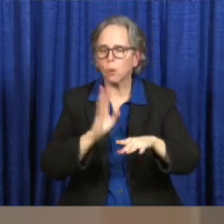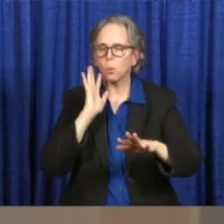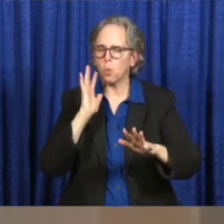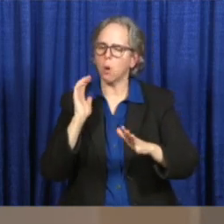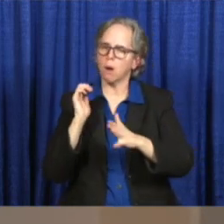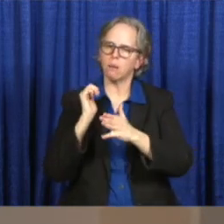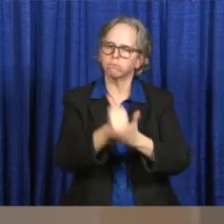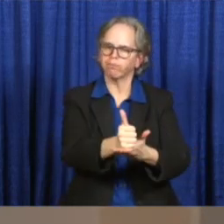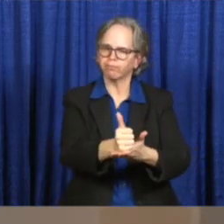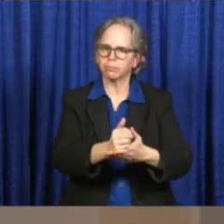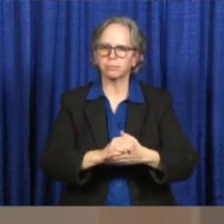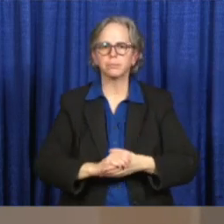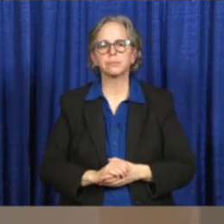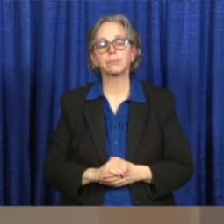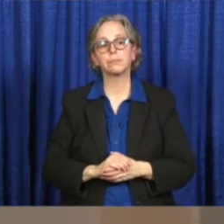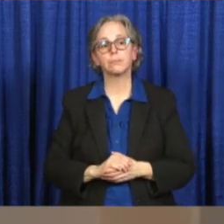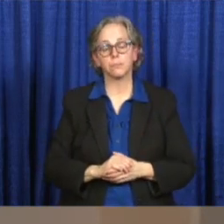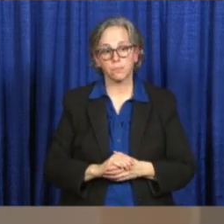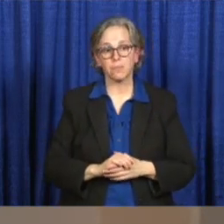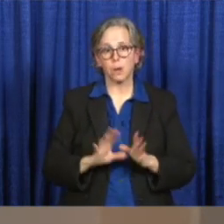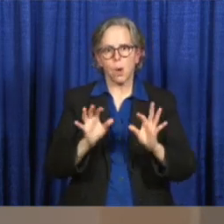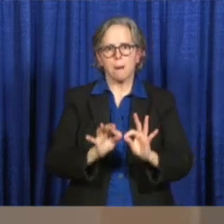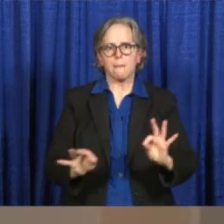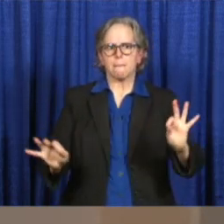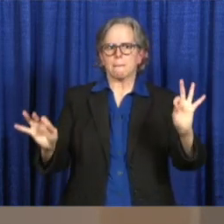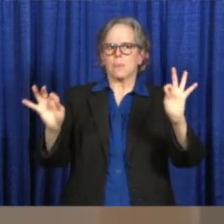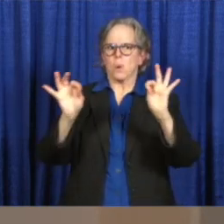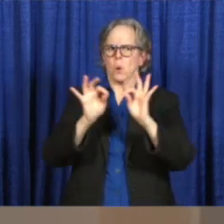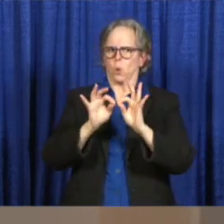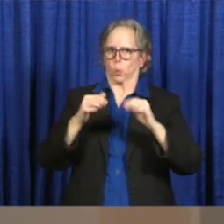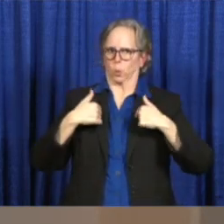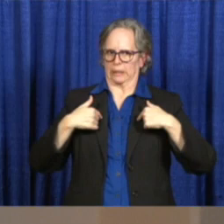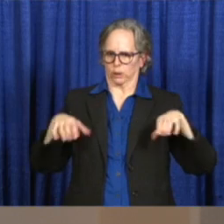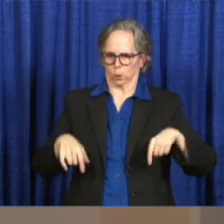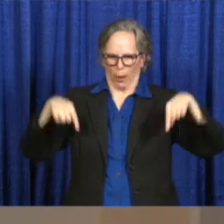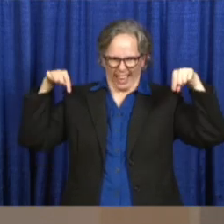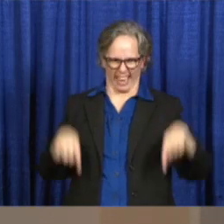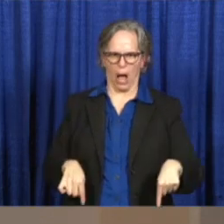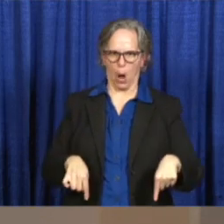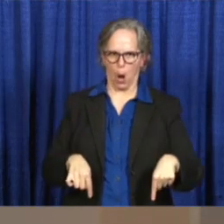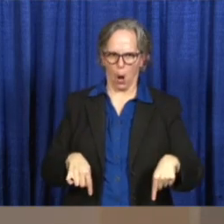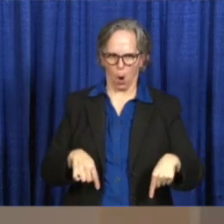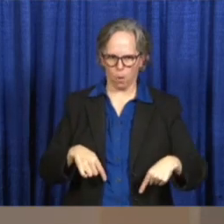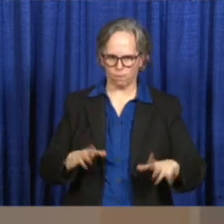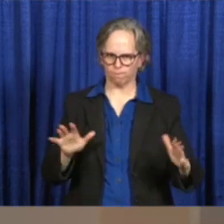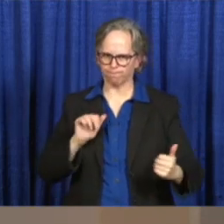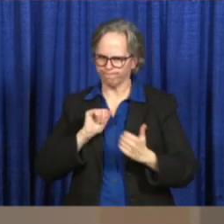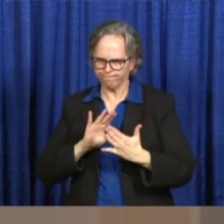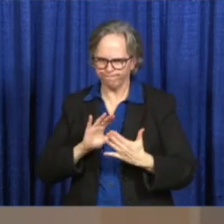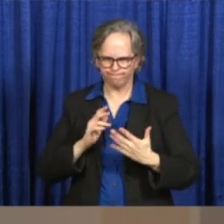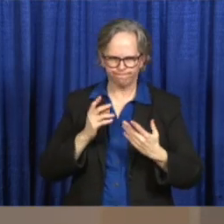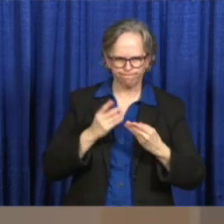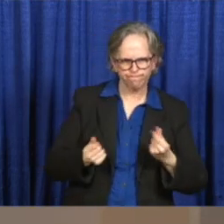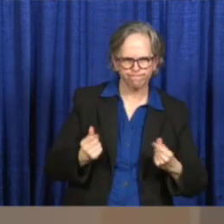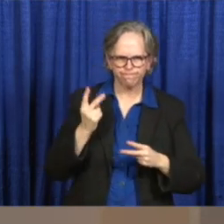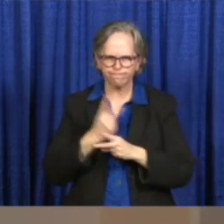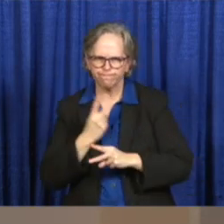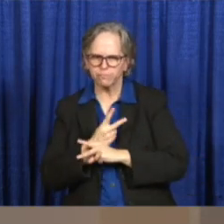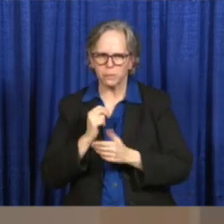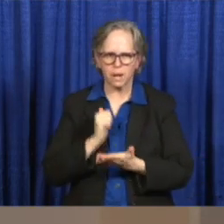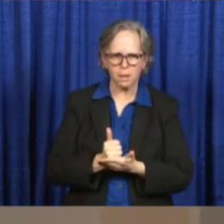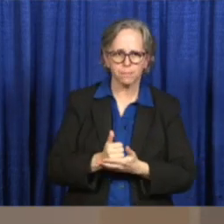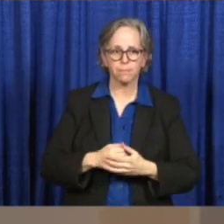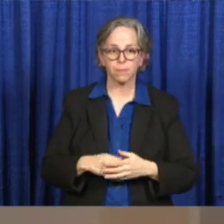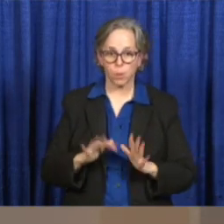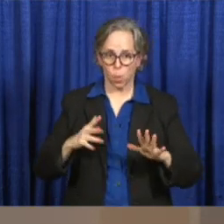what we see on a lot of these occasions, this is a perfect example of this in the economy, whether we're trying to control the spread by keeping